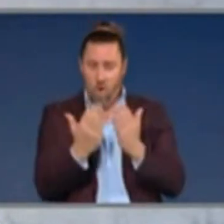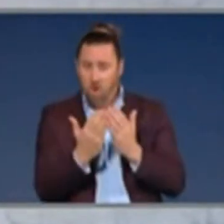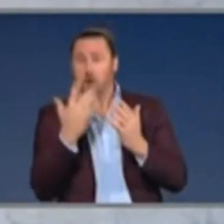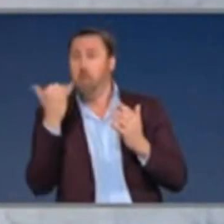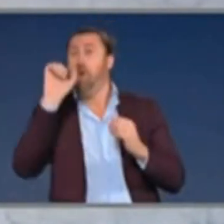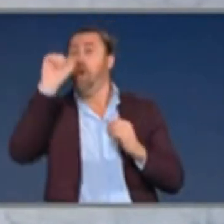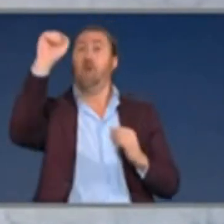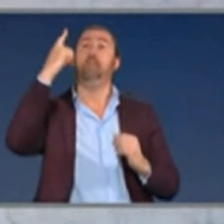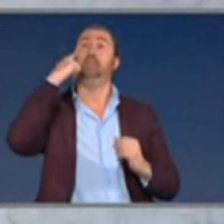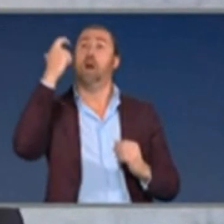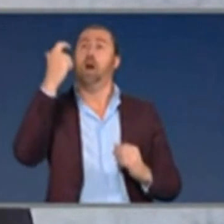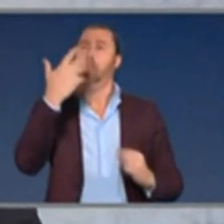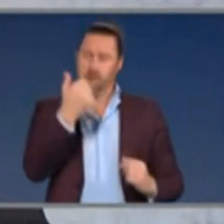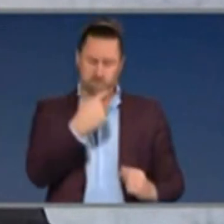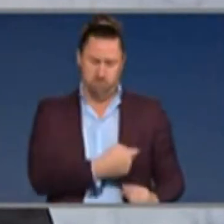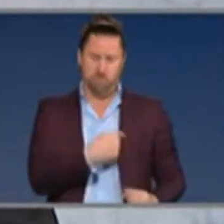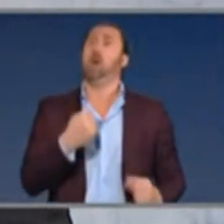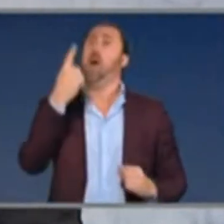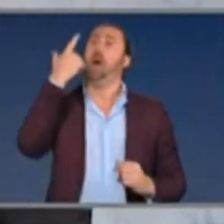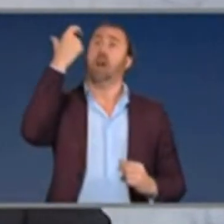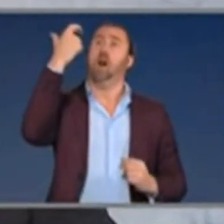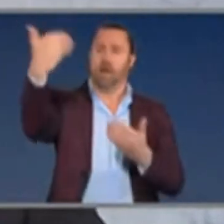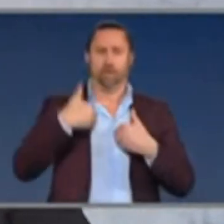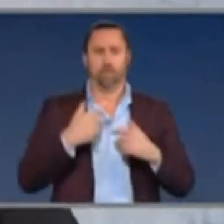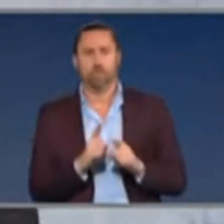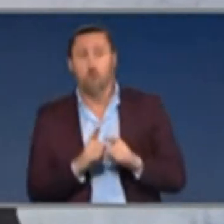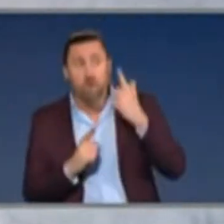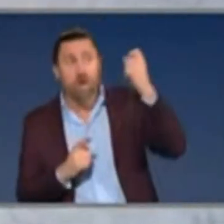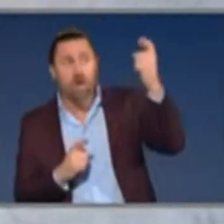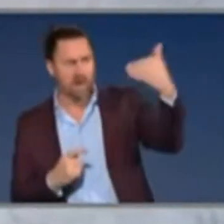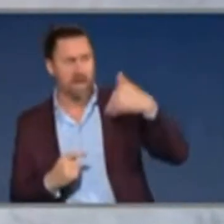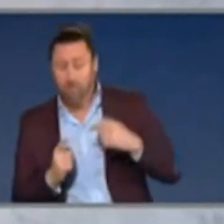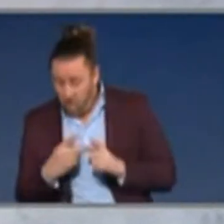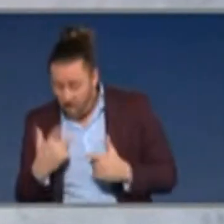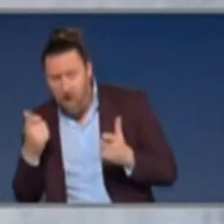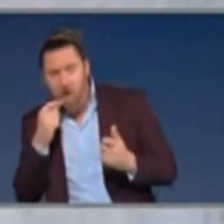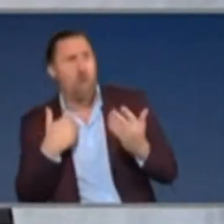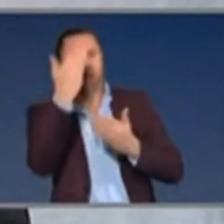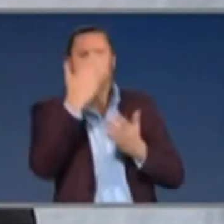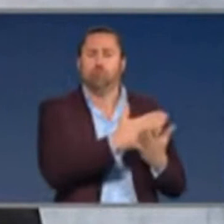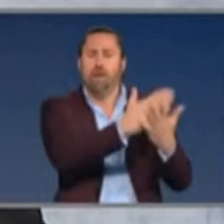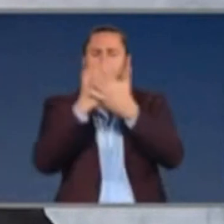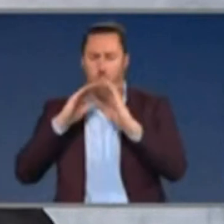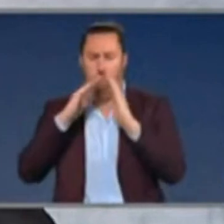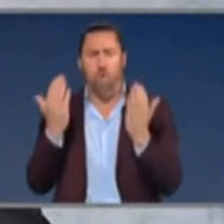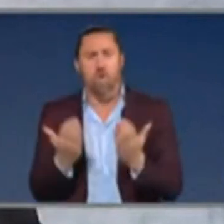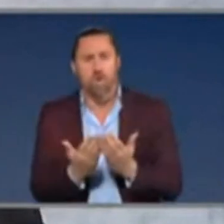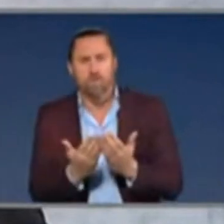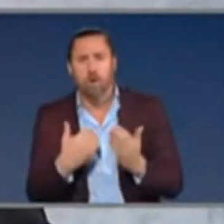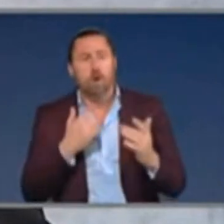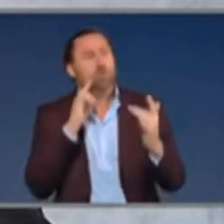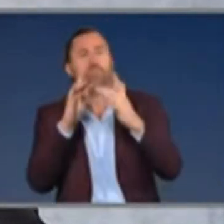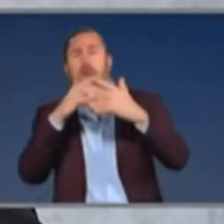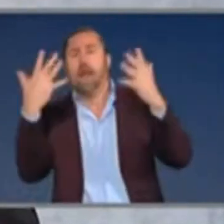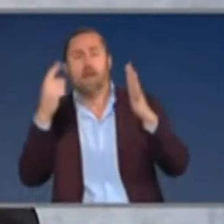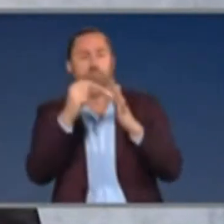shared. And that is a critical issue I've been raising in many of my calls recently with other leaders, and that has been well supported.